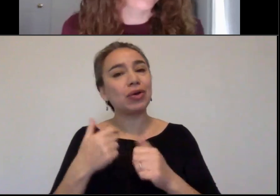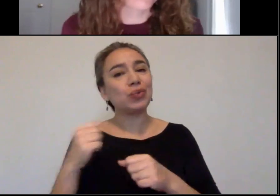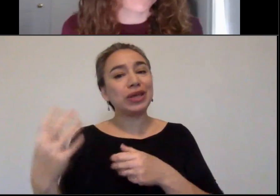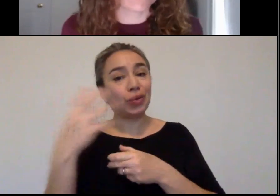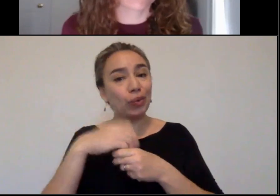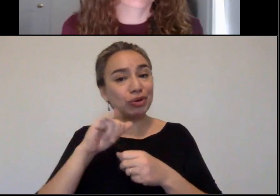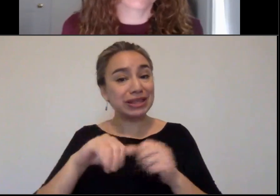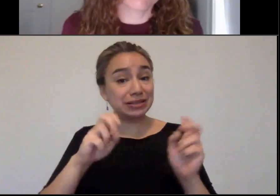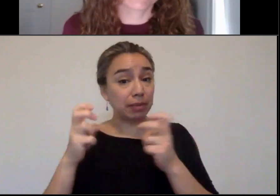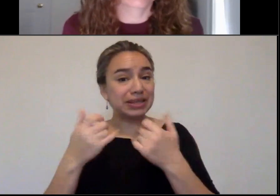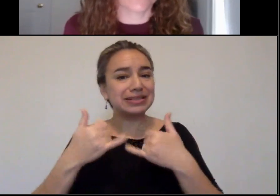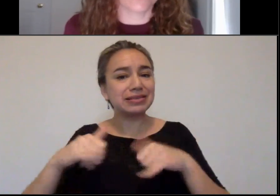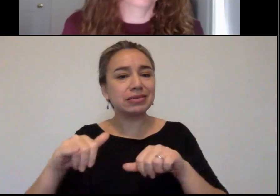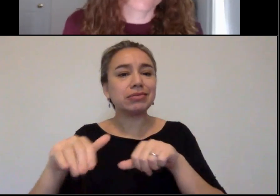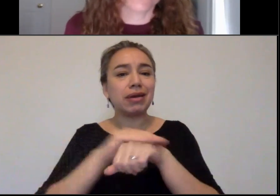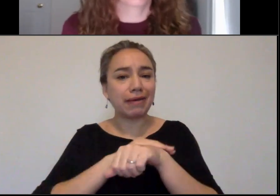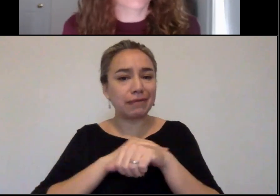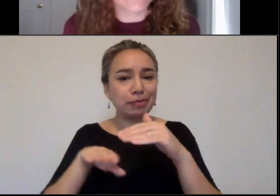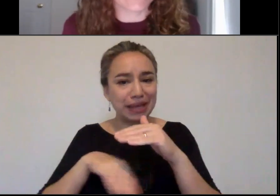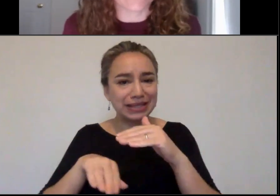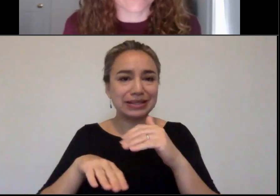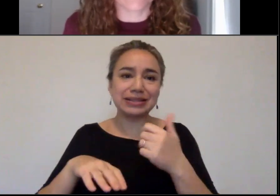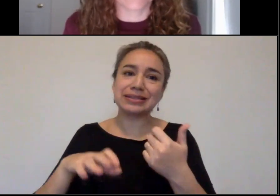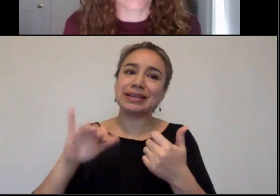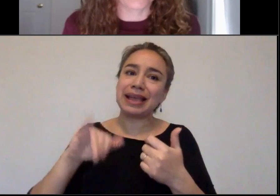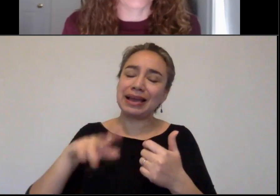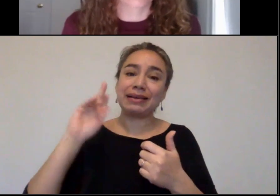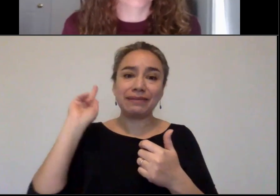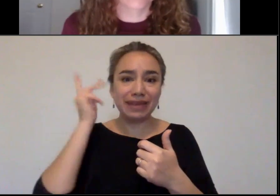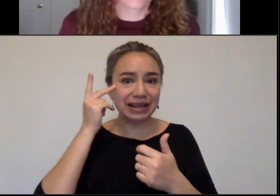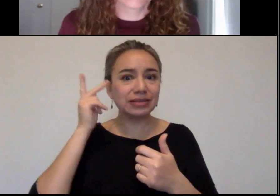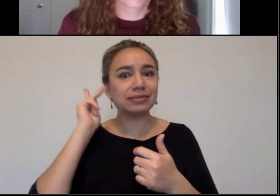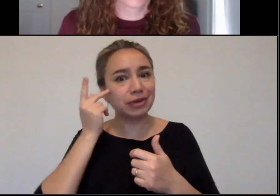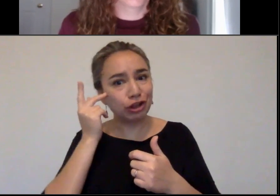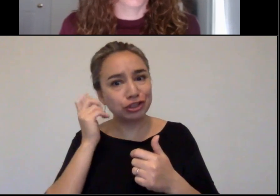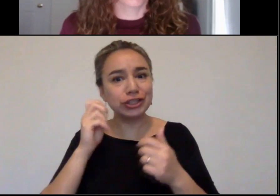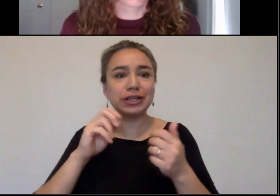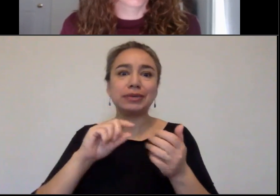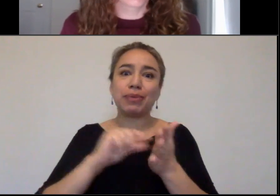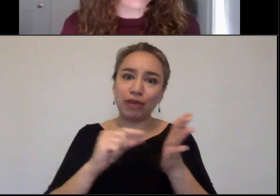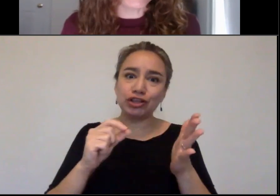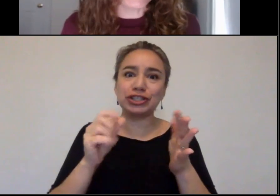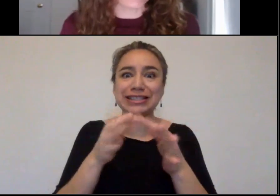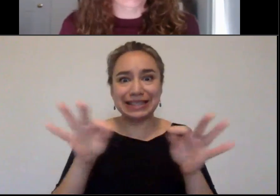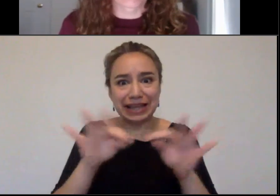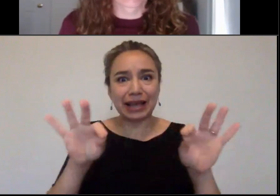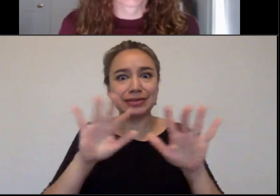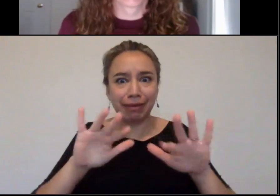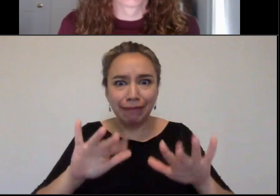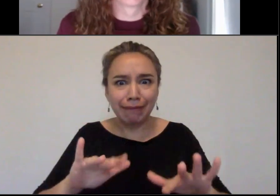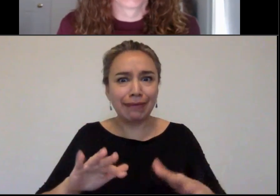and still cover the basics of phonetics, phonology, morphology, and syntax in 10 weeks? Oh, any